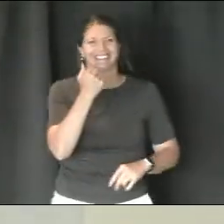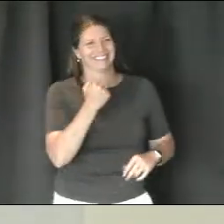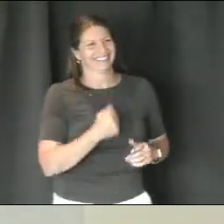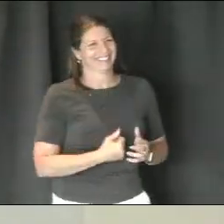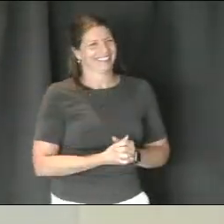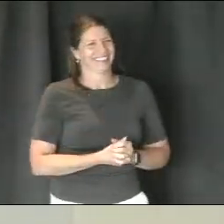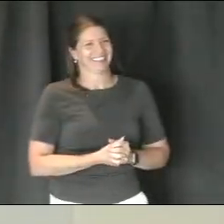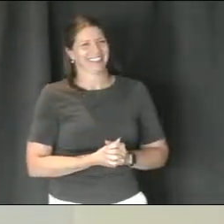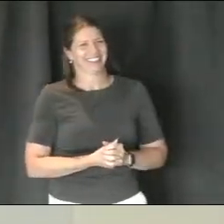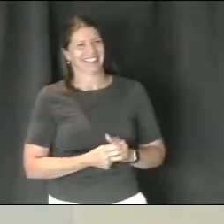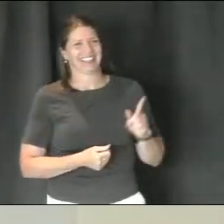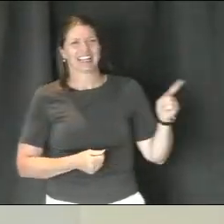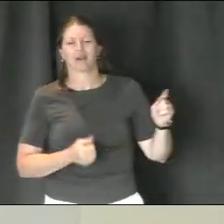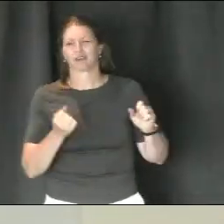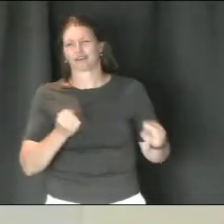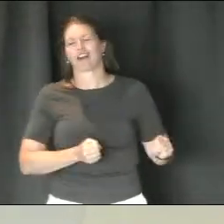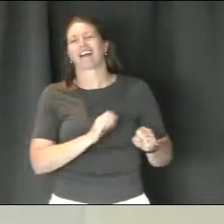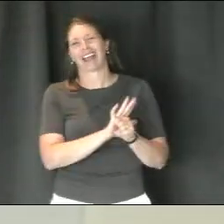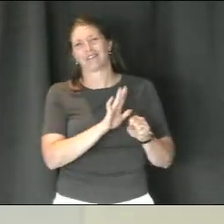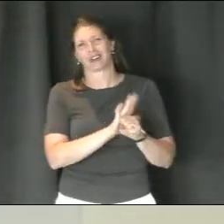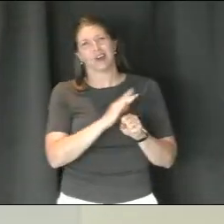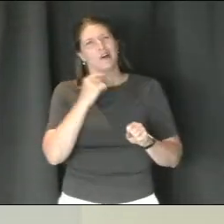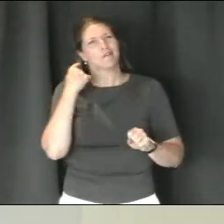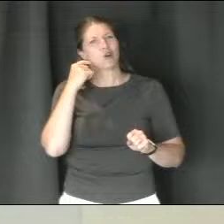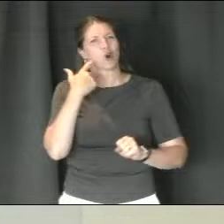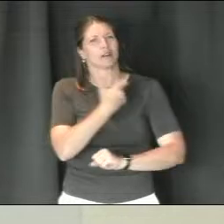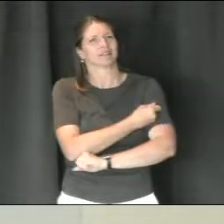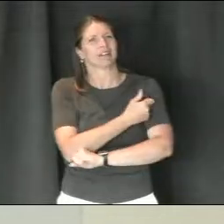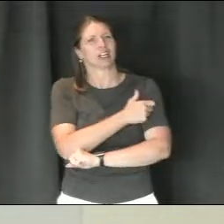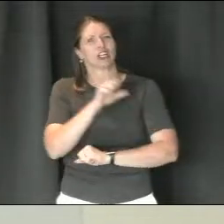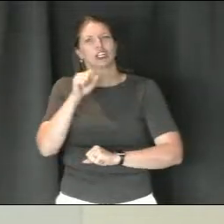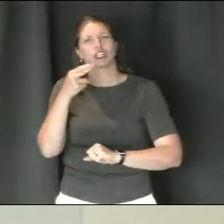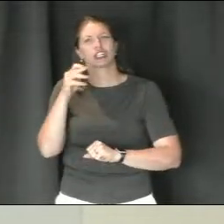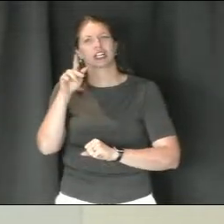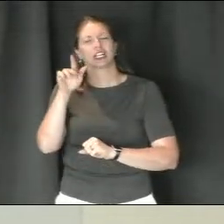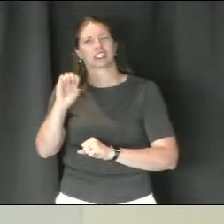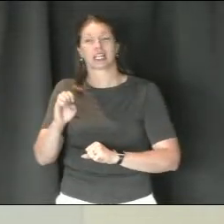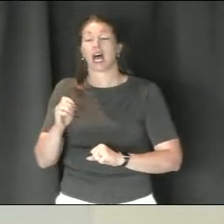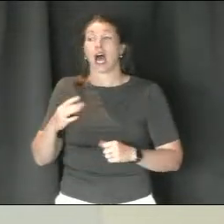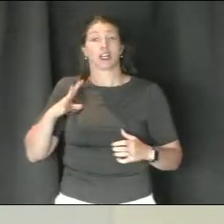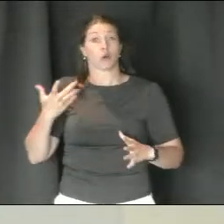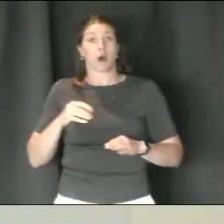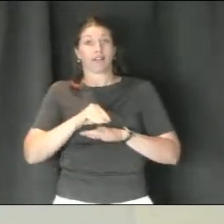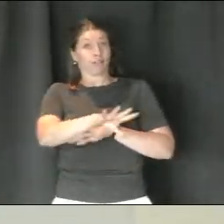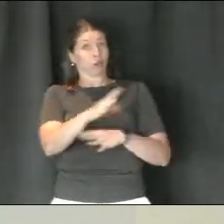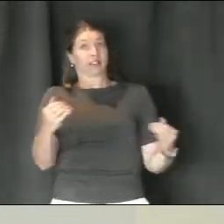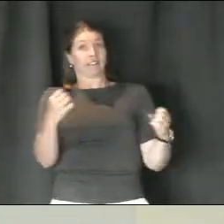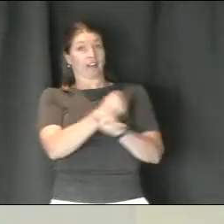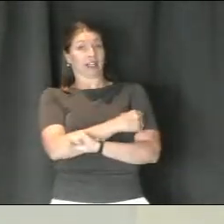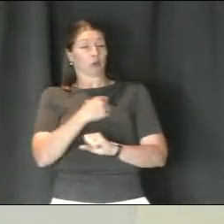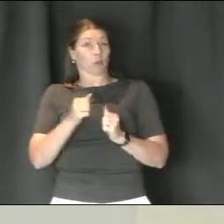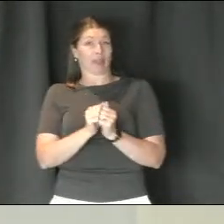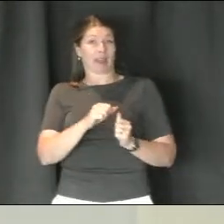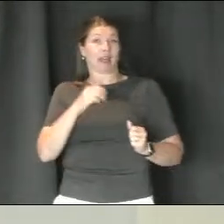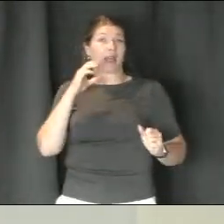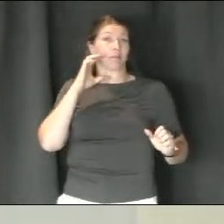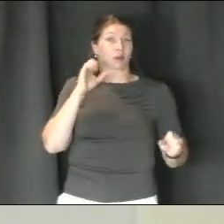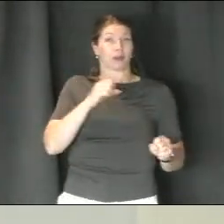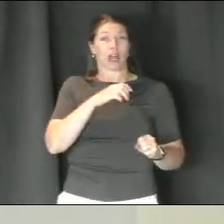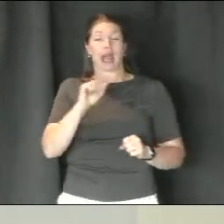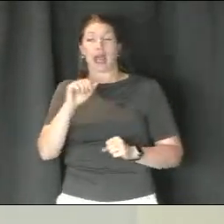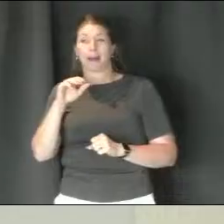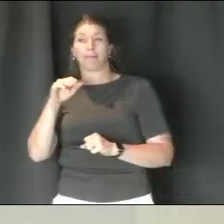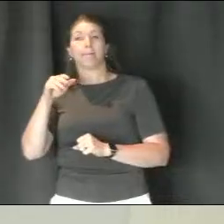But he was a strong advocate for it. I'm going to have a fight in a minute. I just know it. And Minister Abbott. Oh,